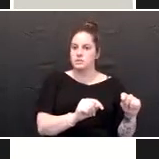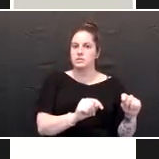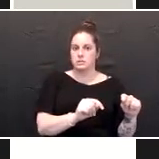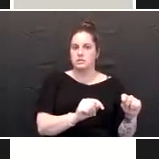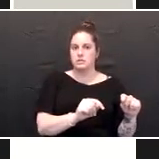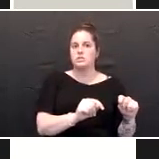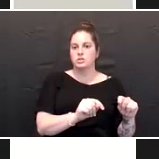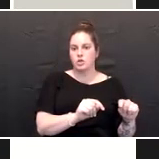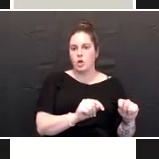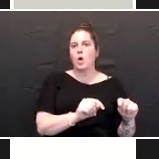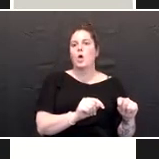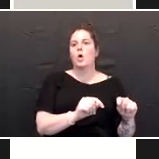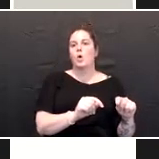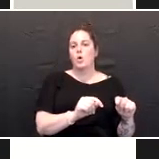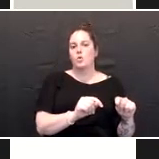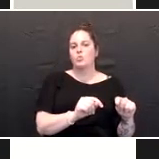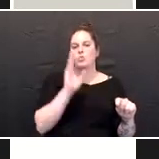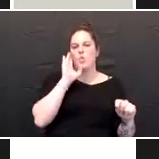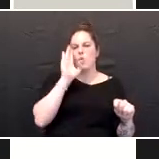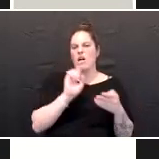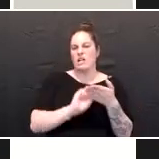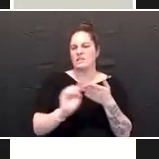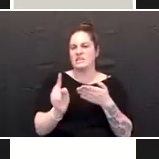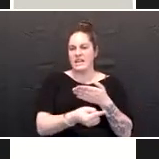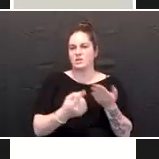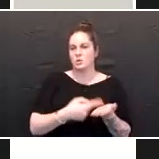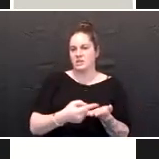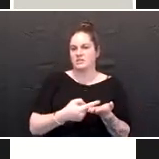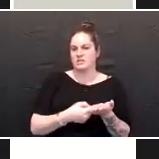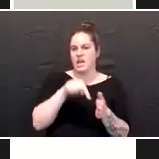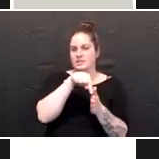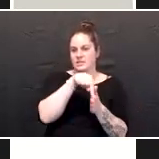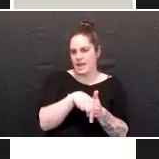to the project and talk about it in more detail next week.